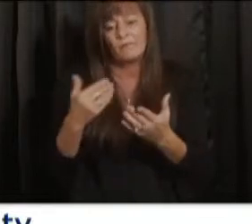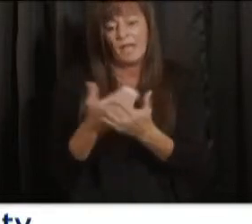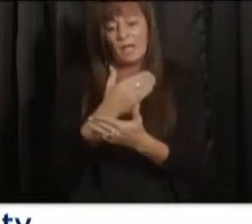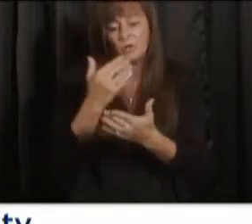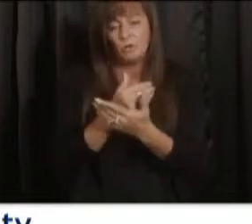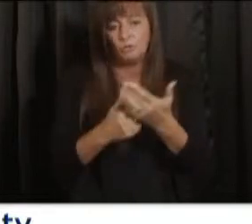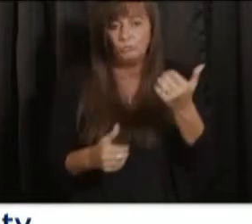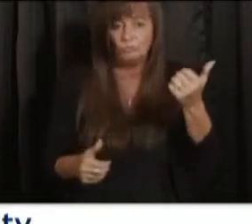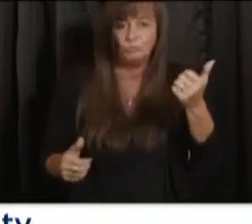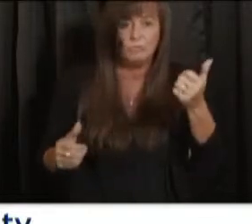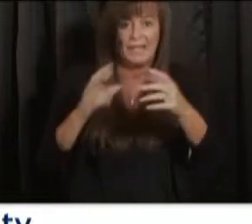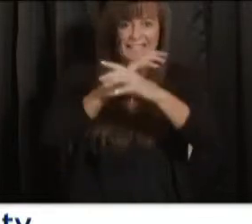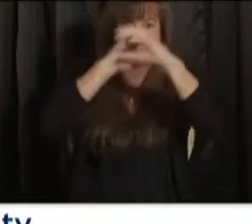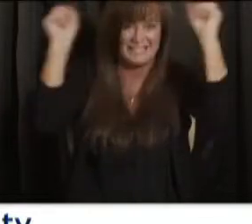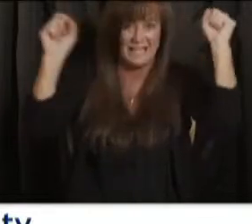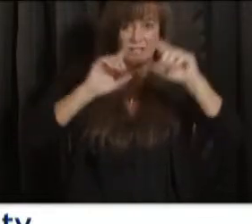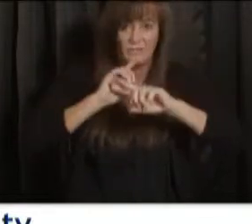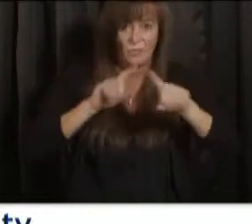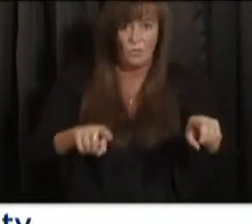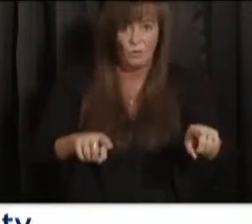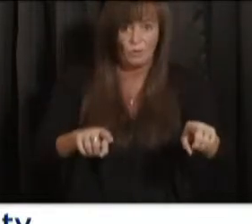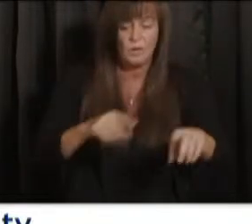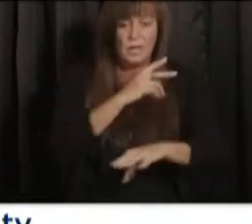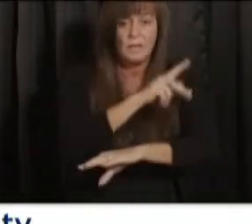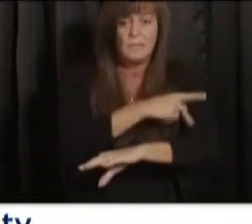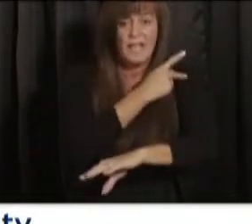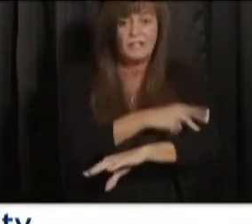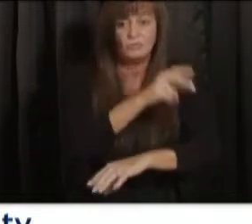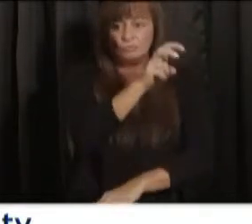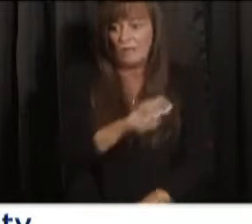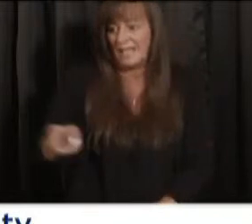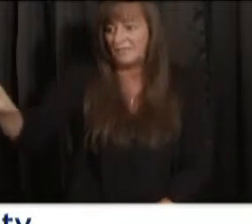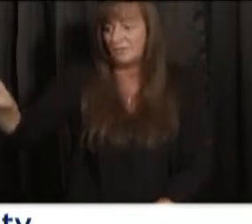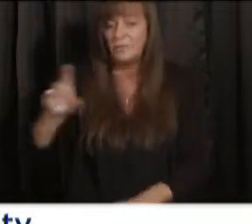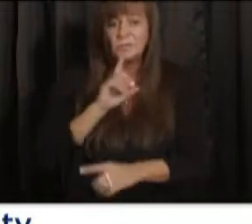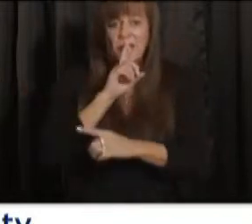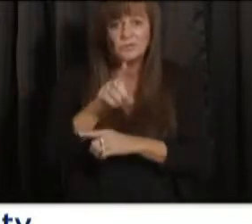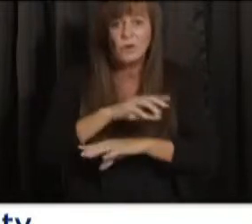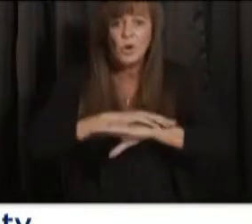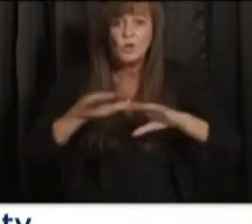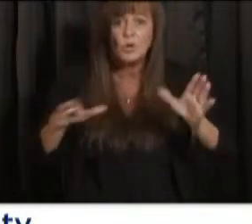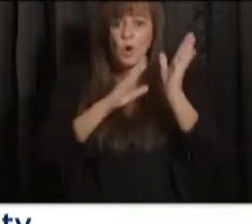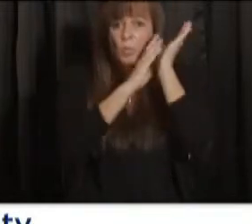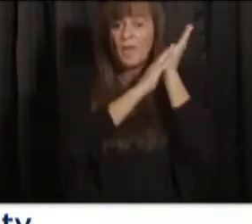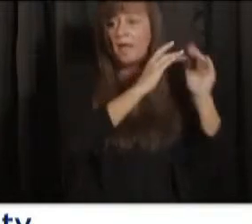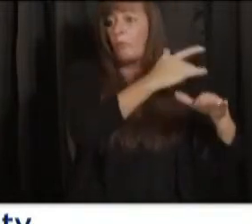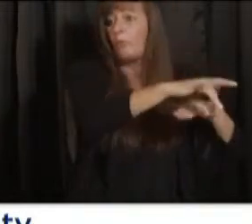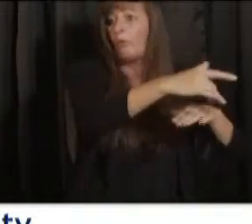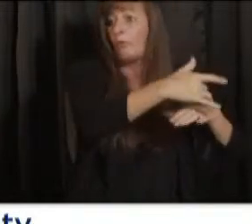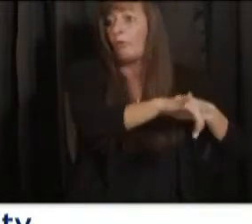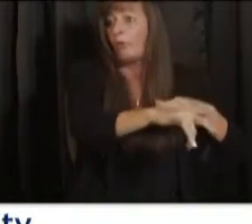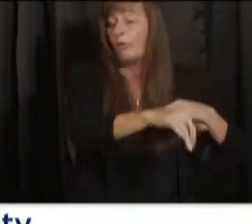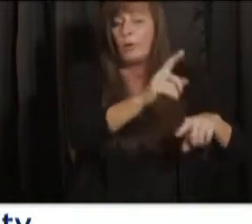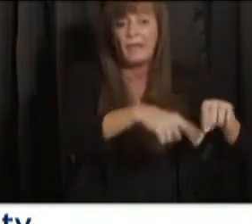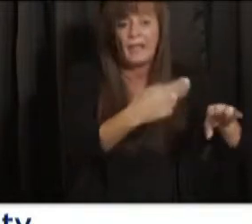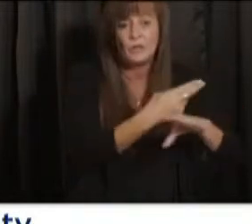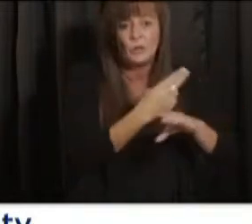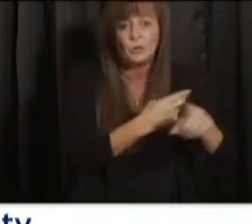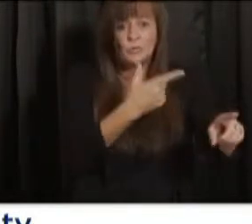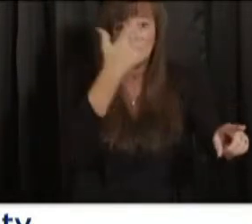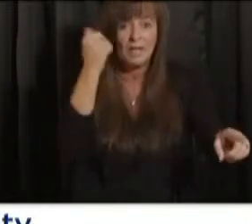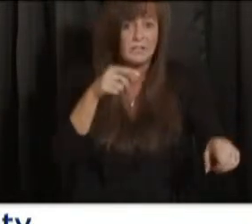executive order on patient transfer, also something that existed before, to ensure that no open bed goes to waste just because it's not in your network or